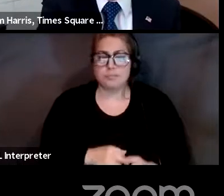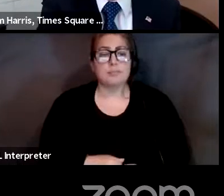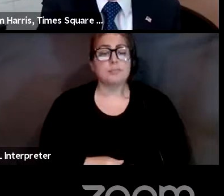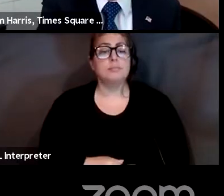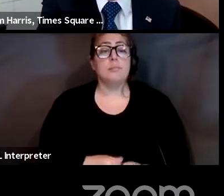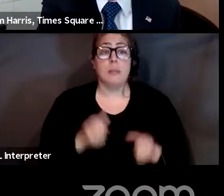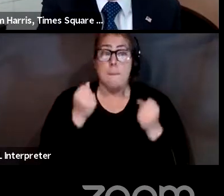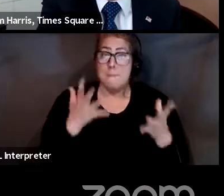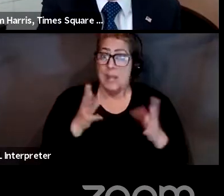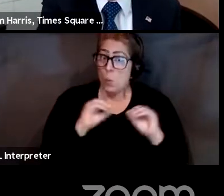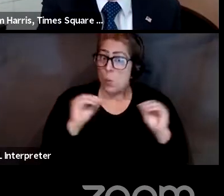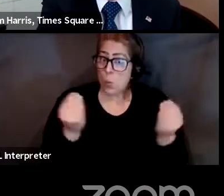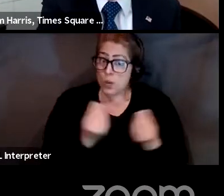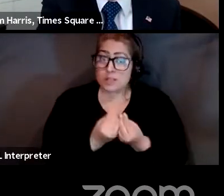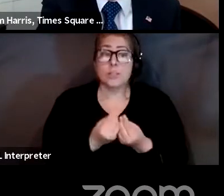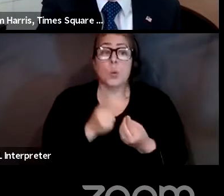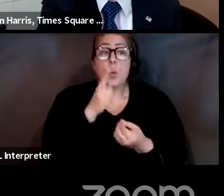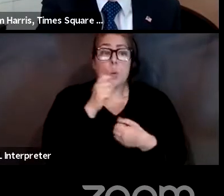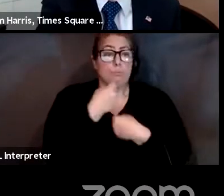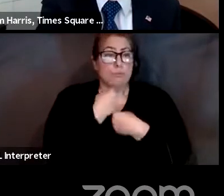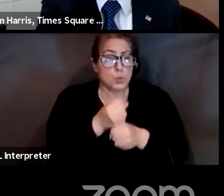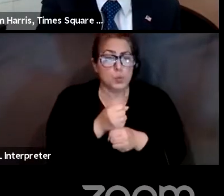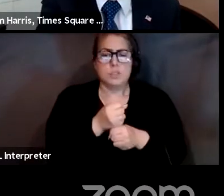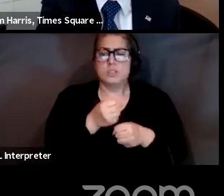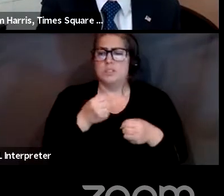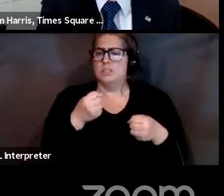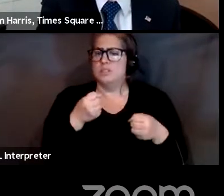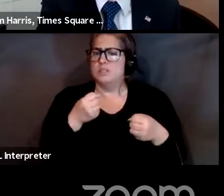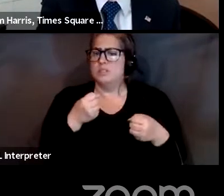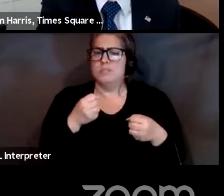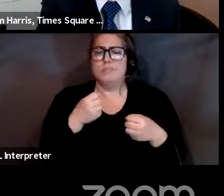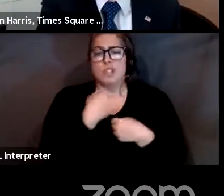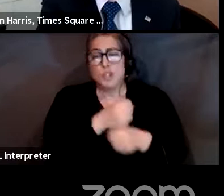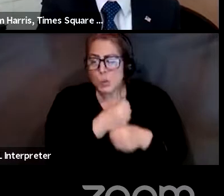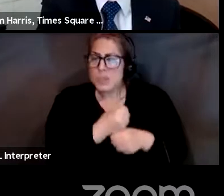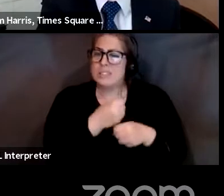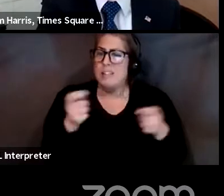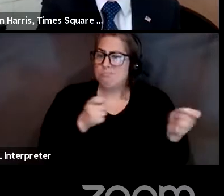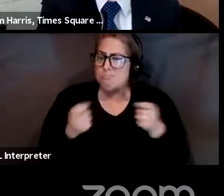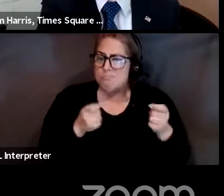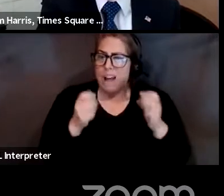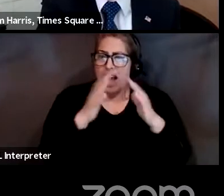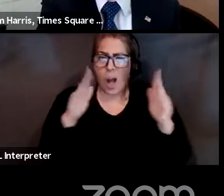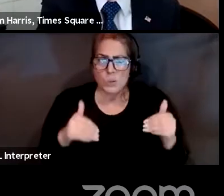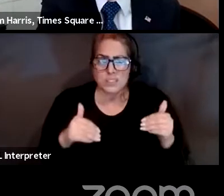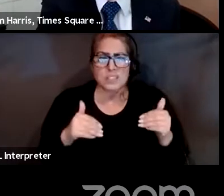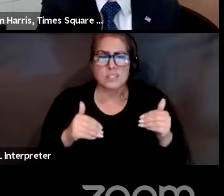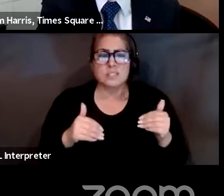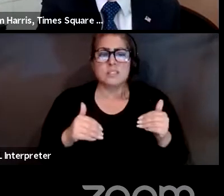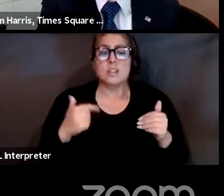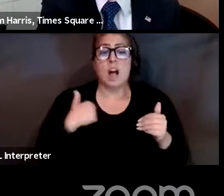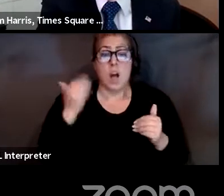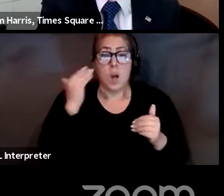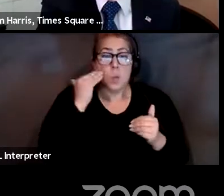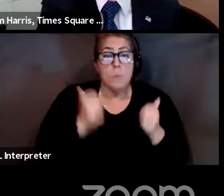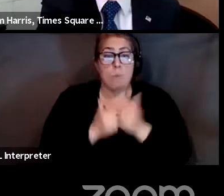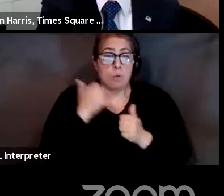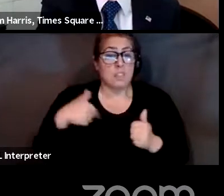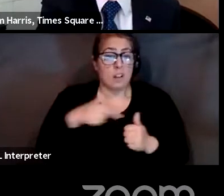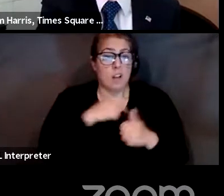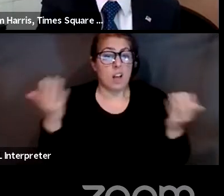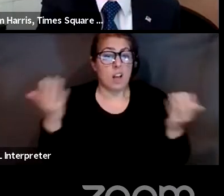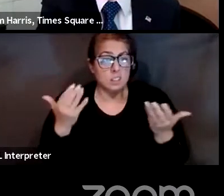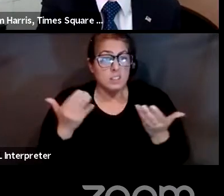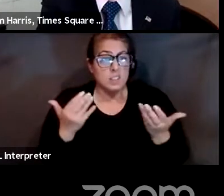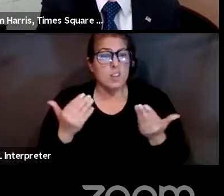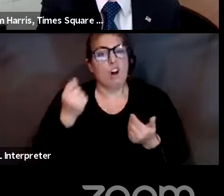organizations that produce and create and manage supportive housing. And I know that most of us here know what supportive